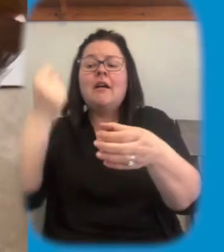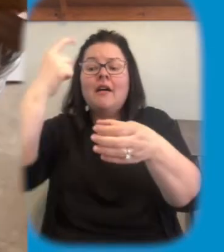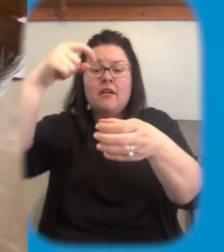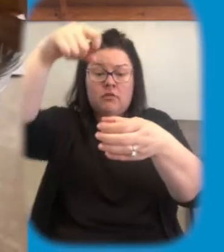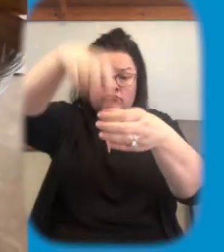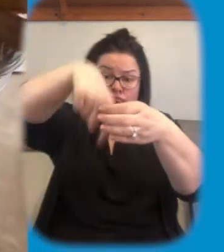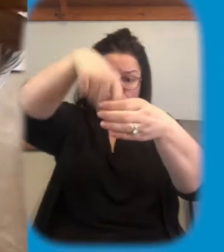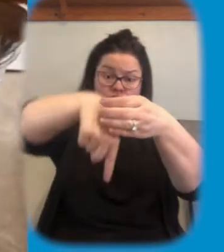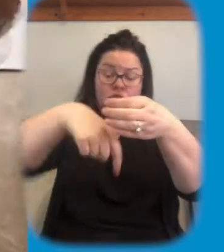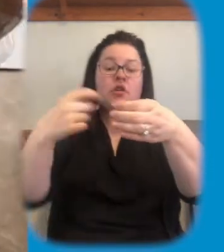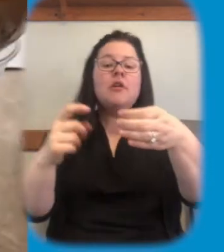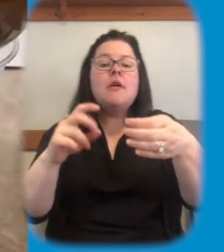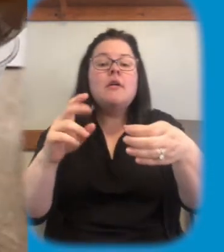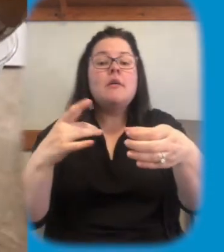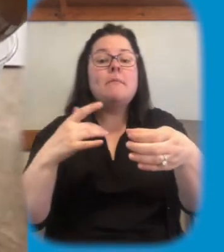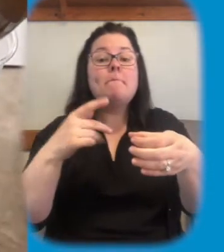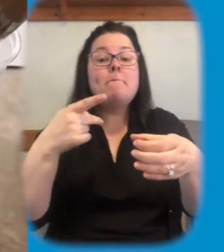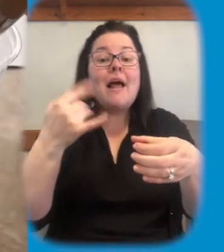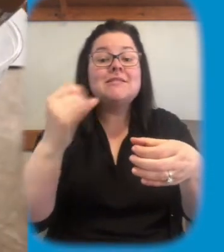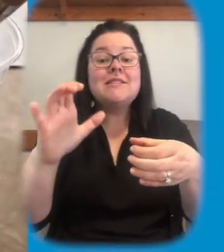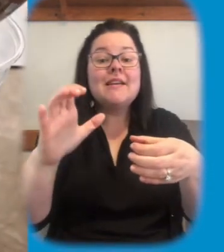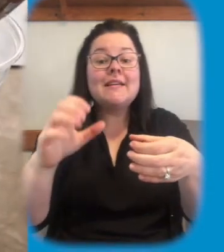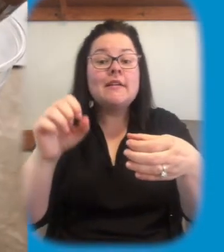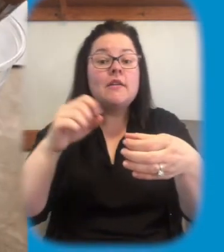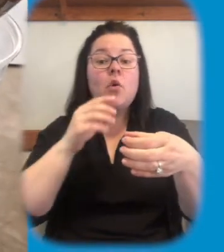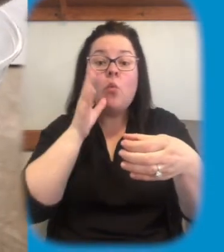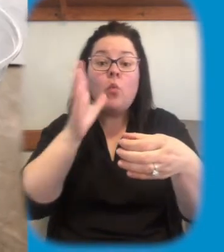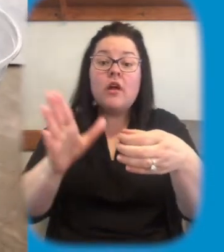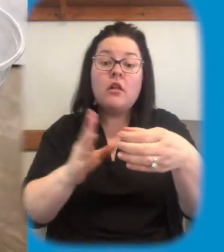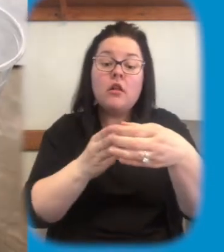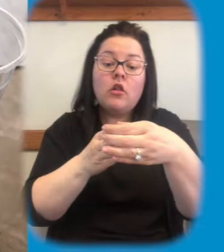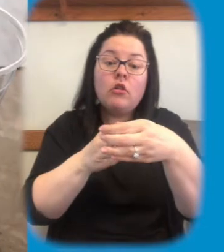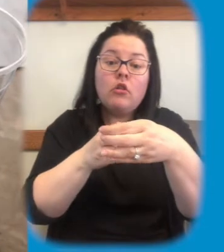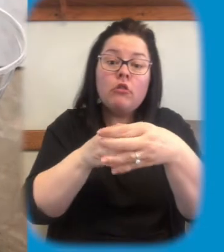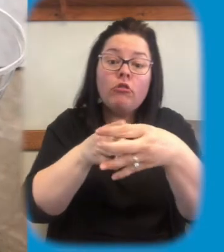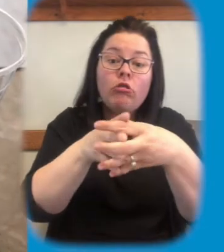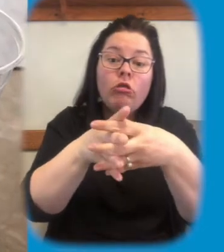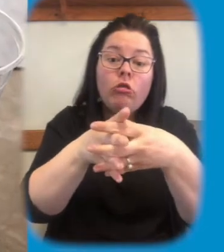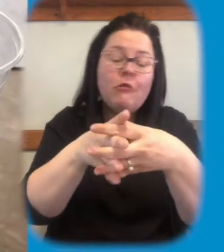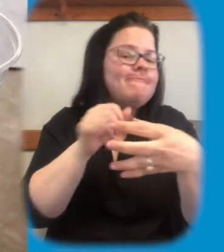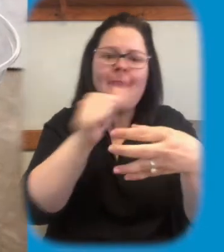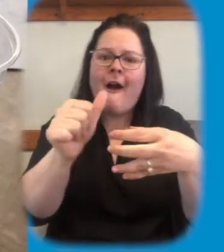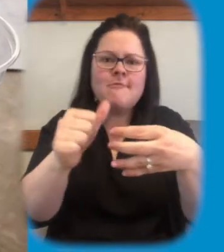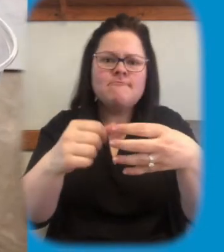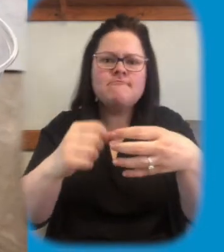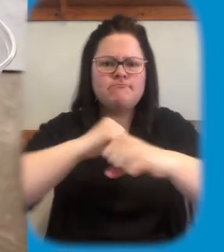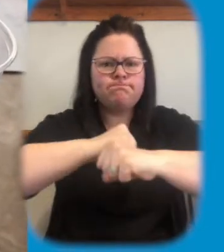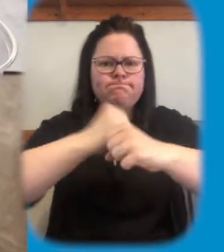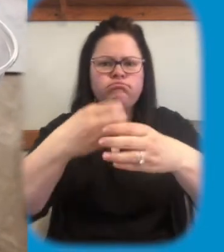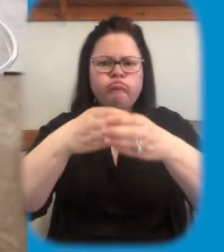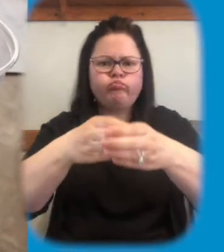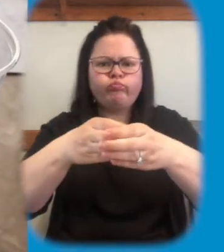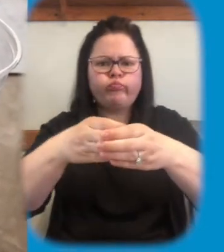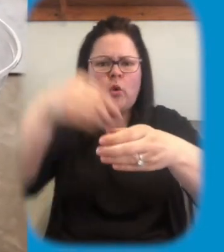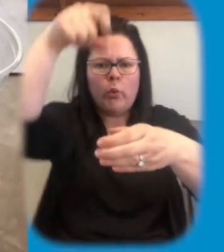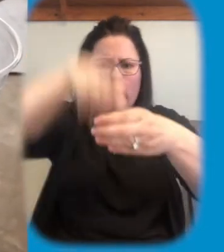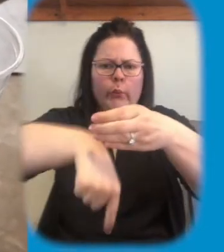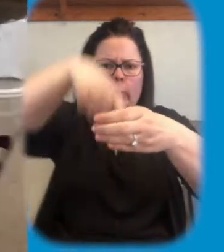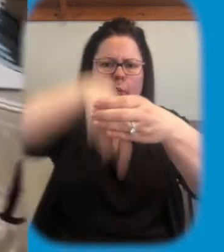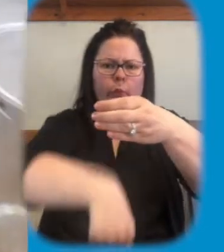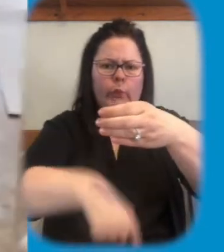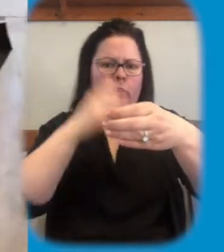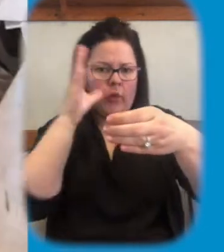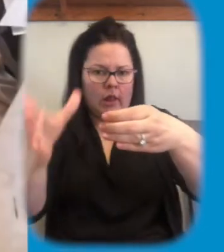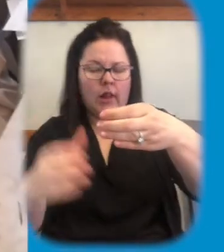because water won't be able to get through the sides. Yeah, of course. We want it just to go through the hole to see if we can make a filter. Did you